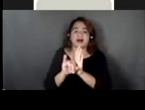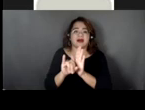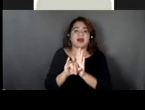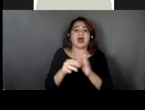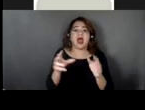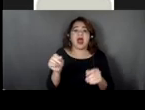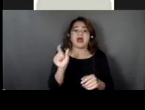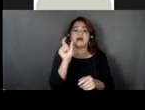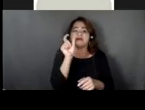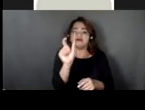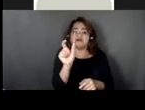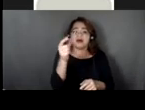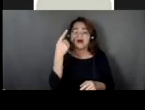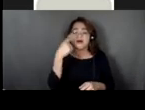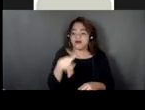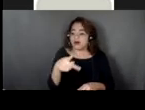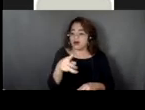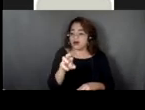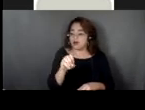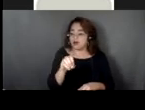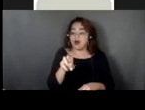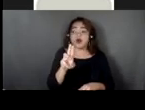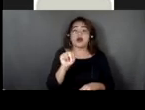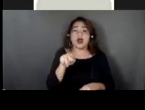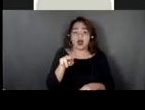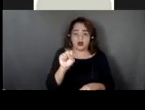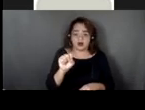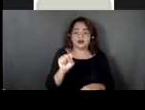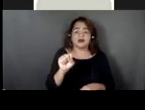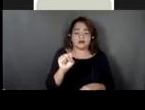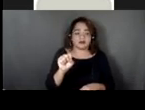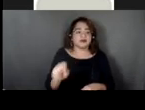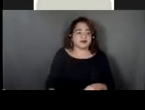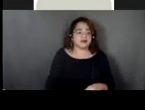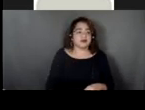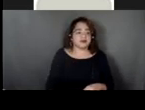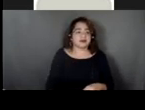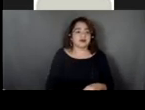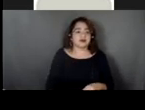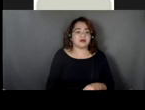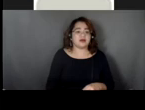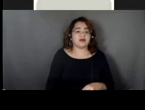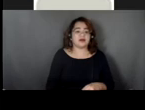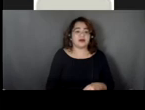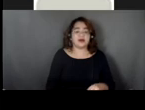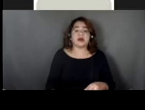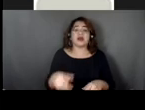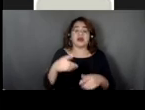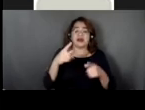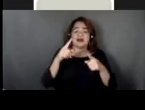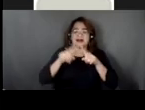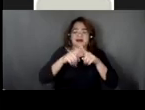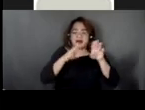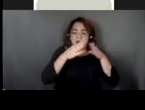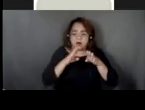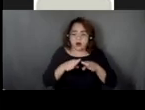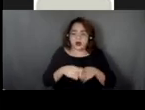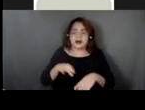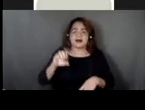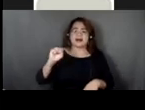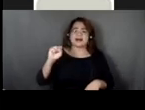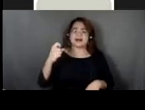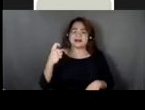well. When we hover over that, we can see more of a detailed breakdown of the different sex and